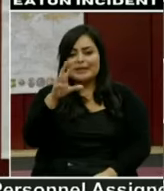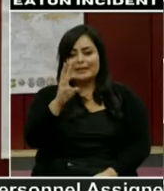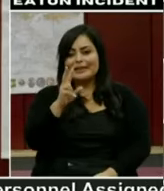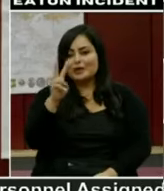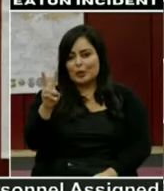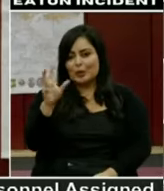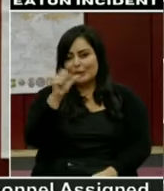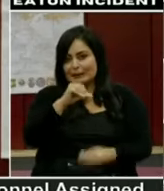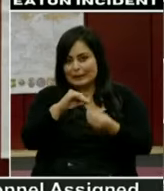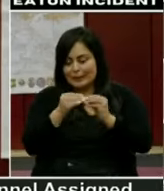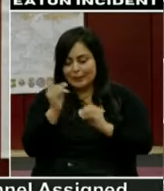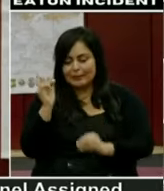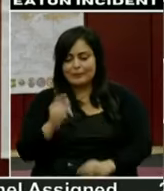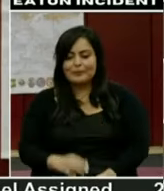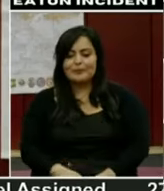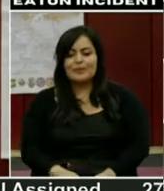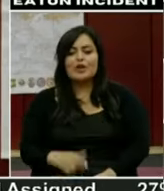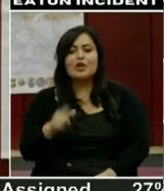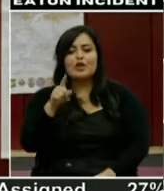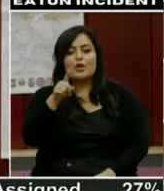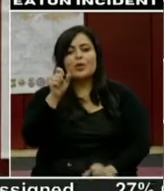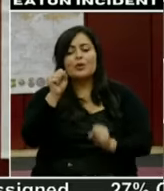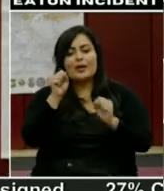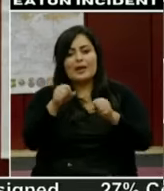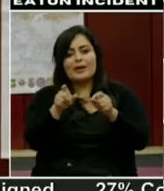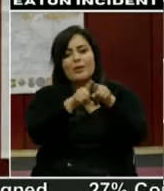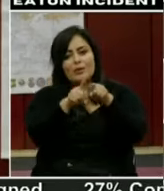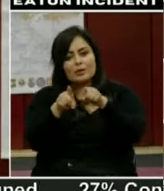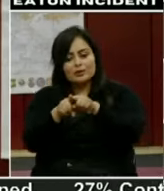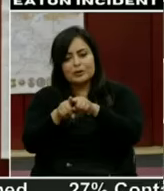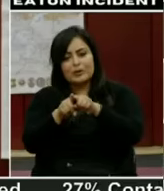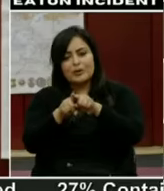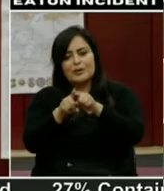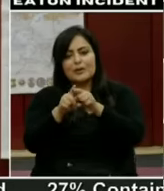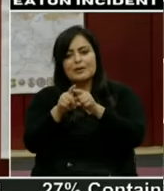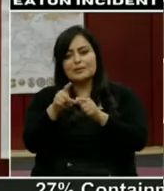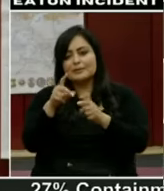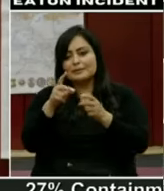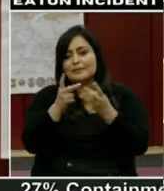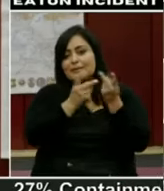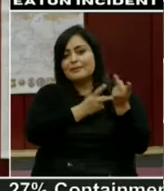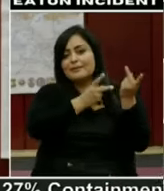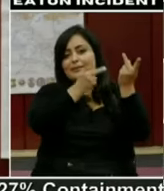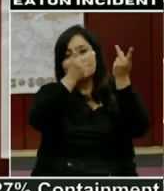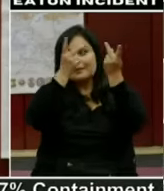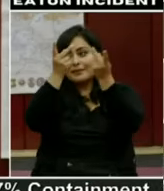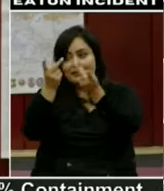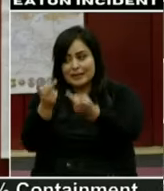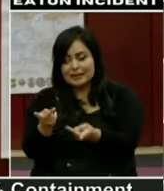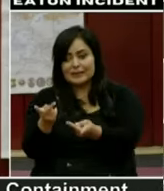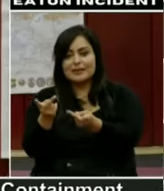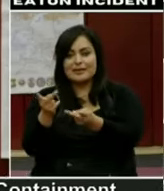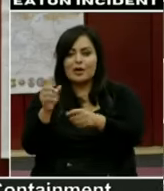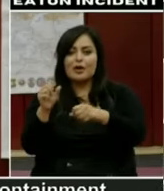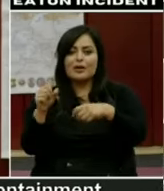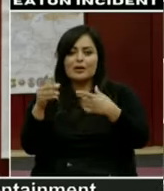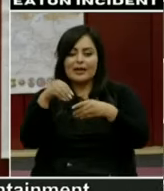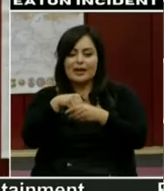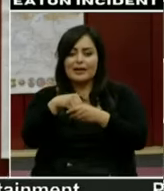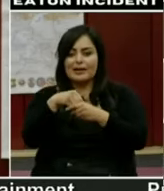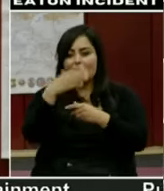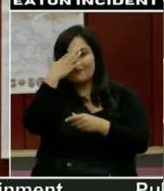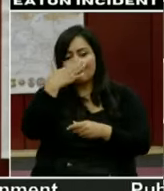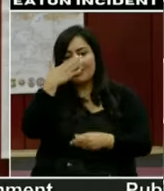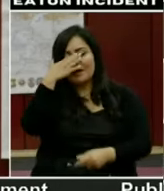800-621-3362. You can also go to see them as they are stationed in front of